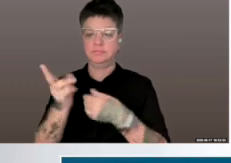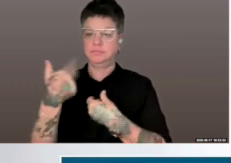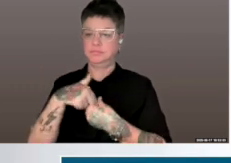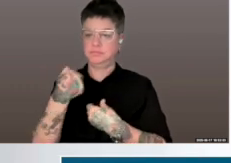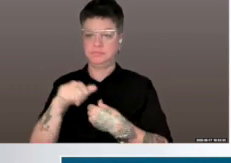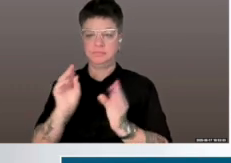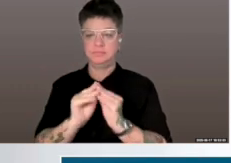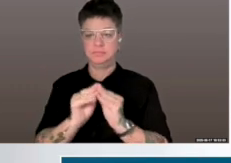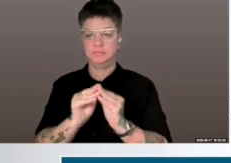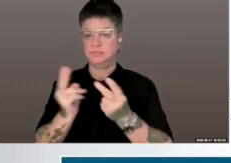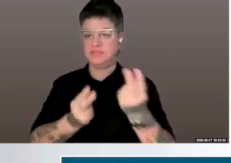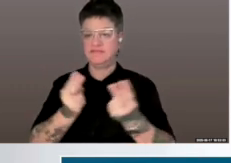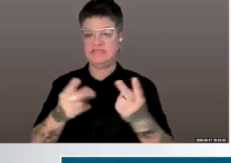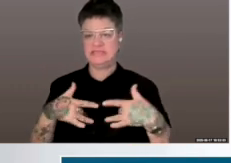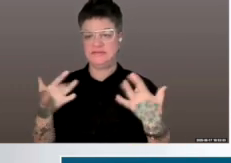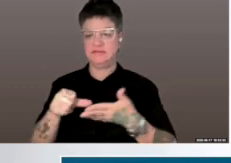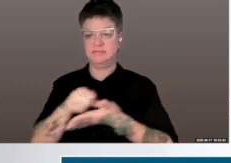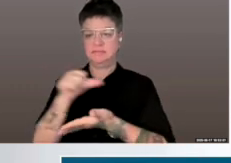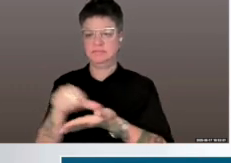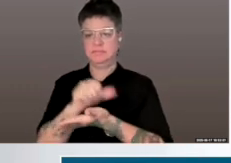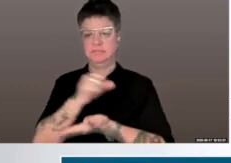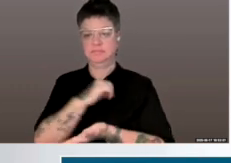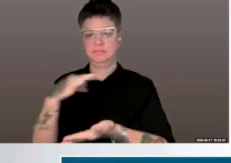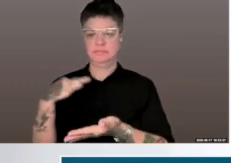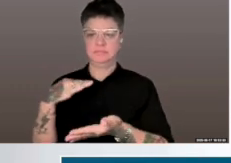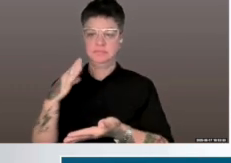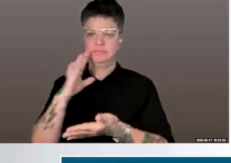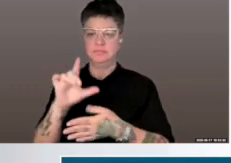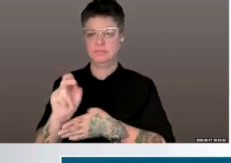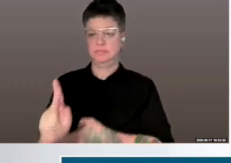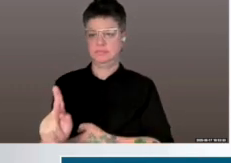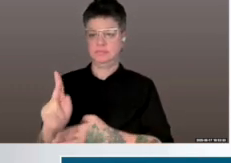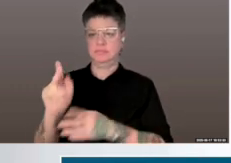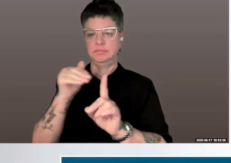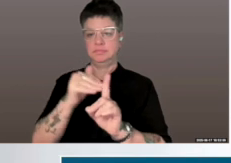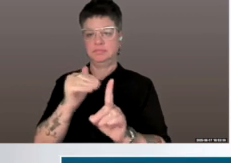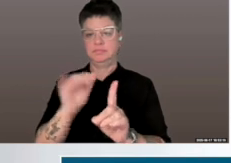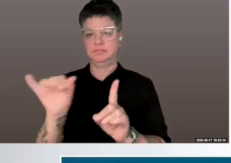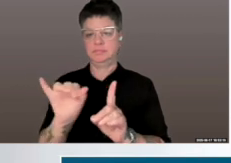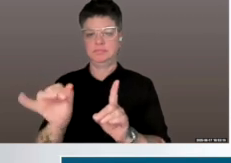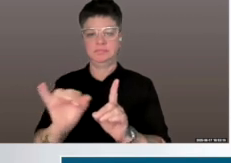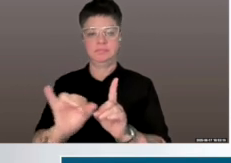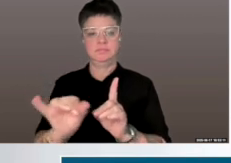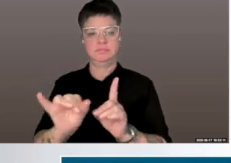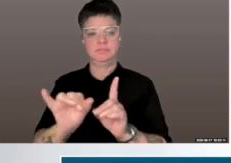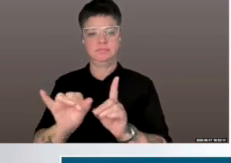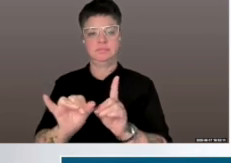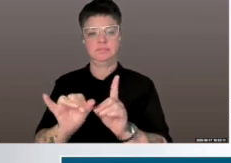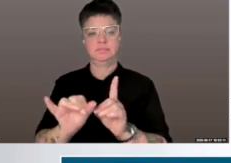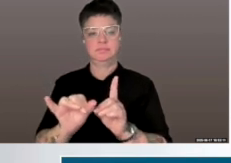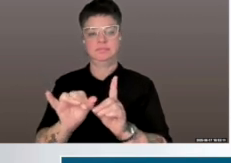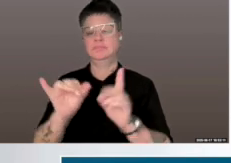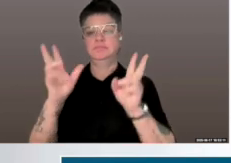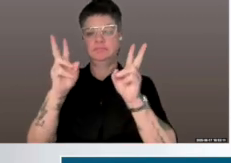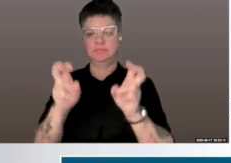community meeting on October 21st to discuss the proposed plan and answer your questions and listen to your comments. We'll present